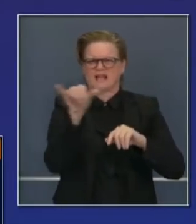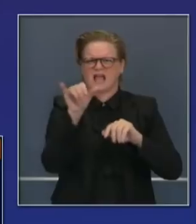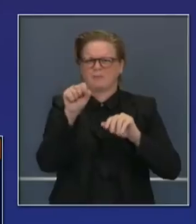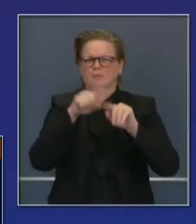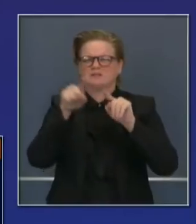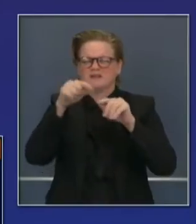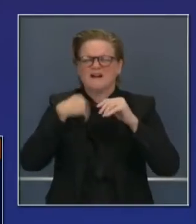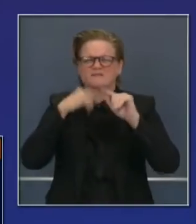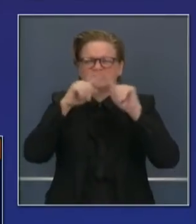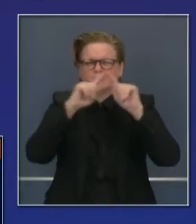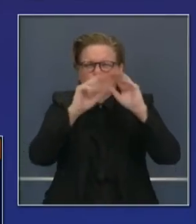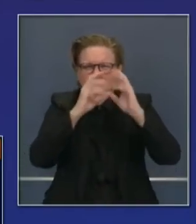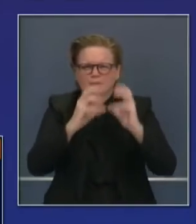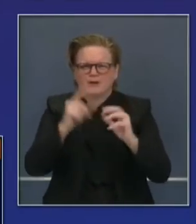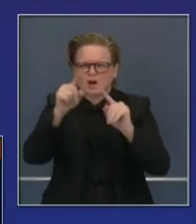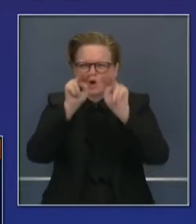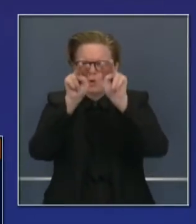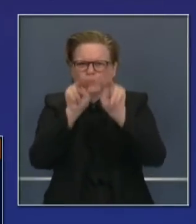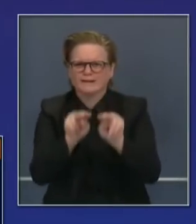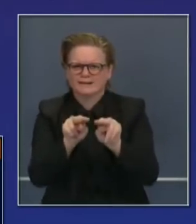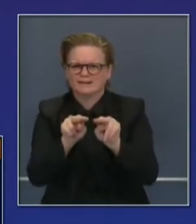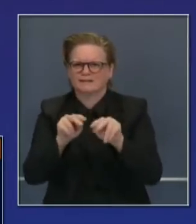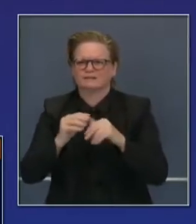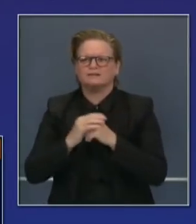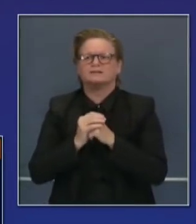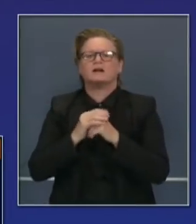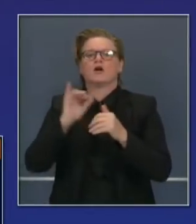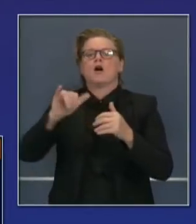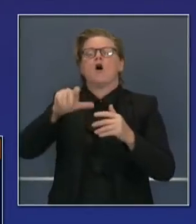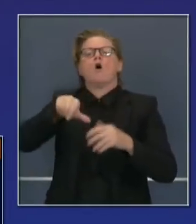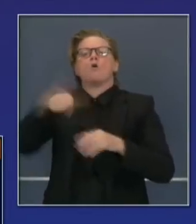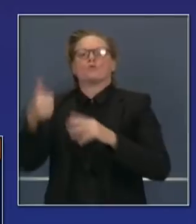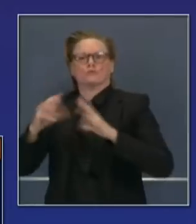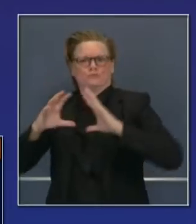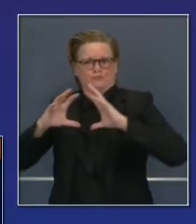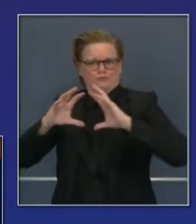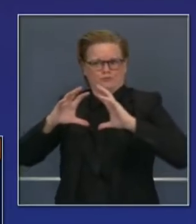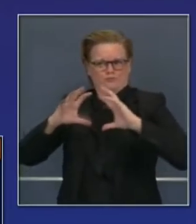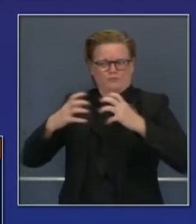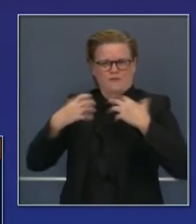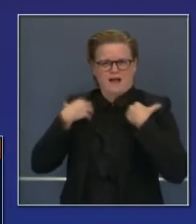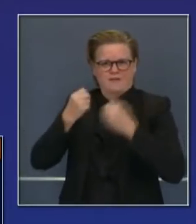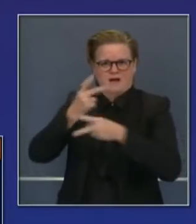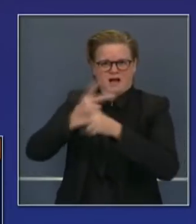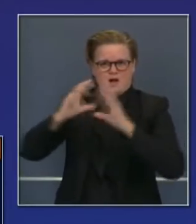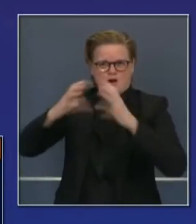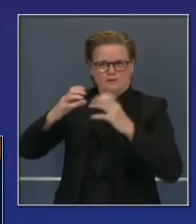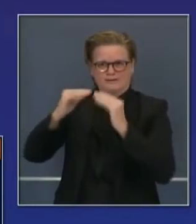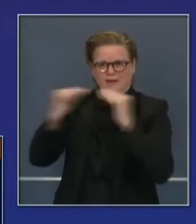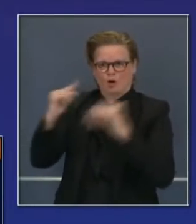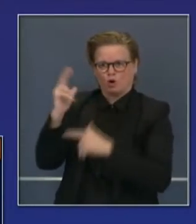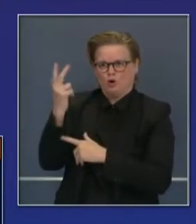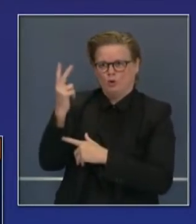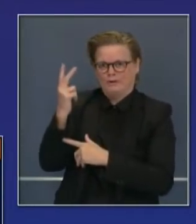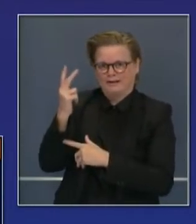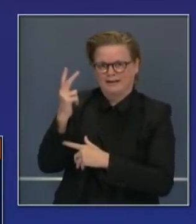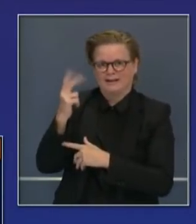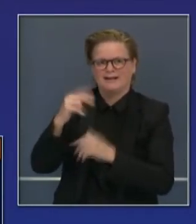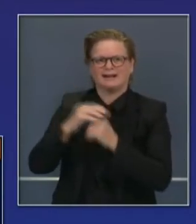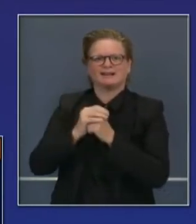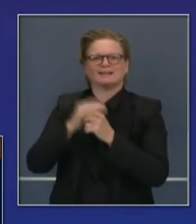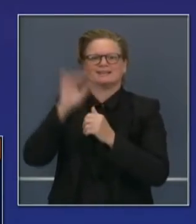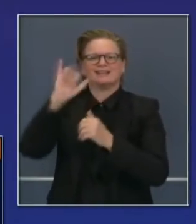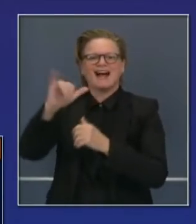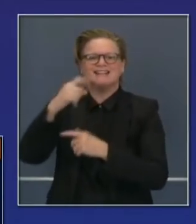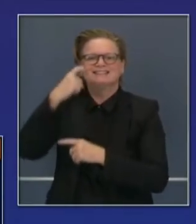covid19.ca.gov. Tier 3 are other healthcare settings, specialty clinics, lab workers, dental, oral health clinics,